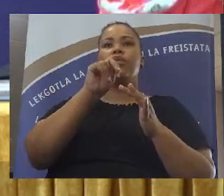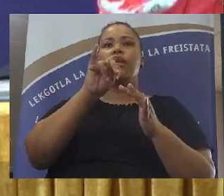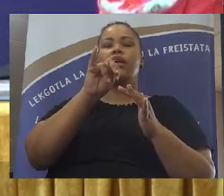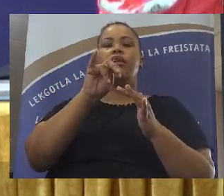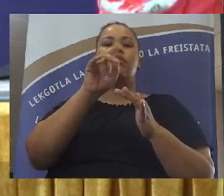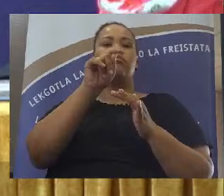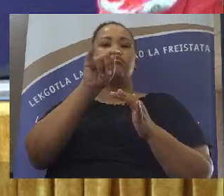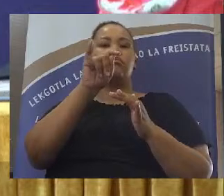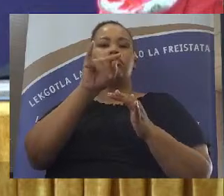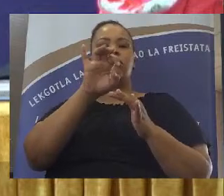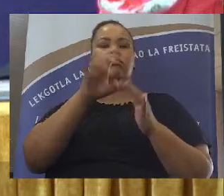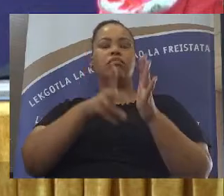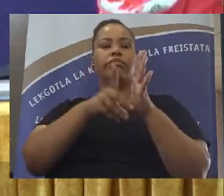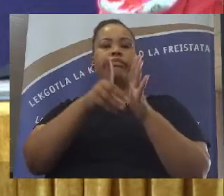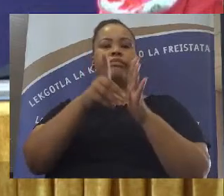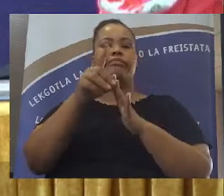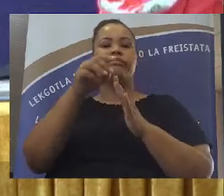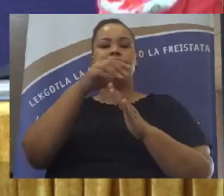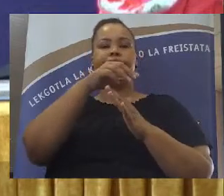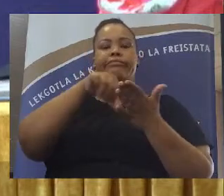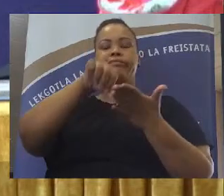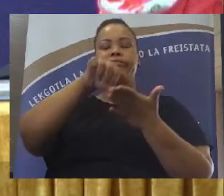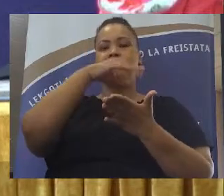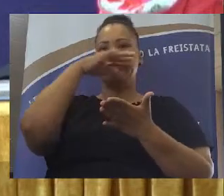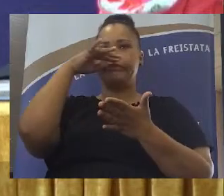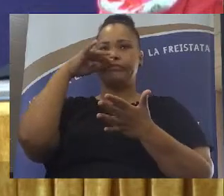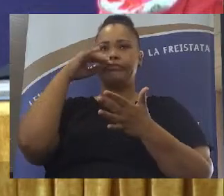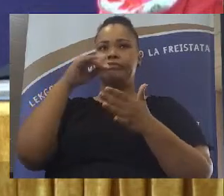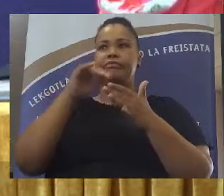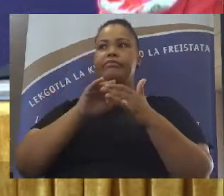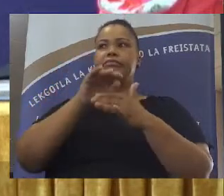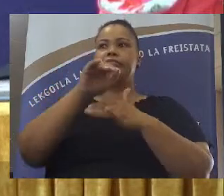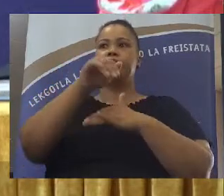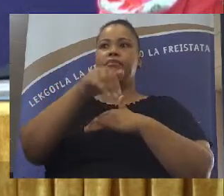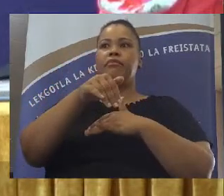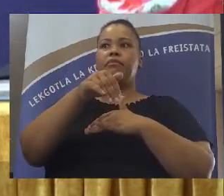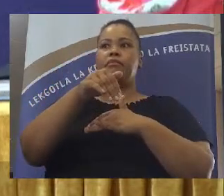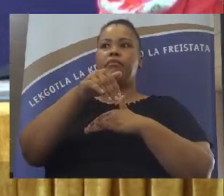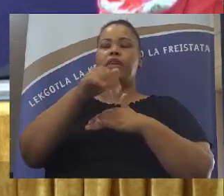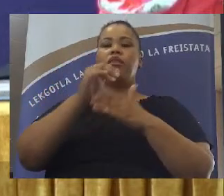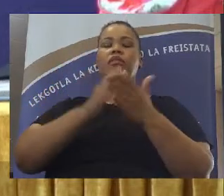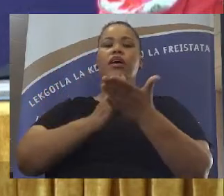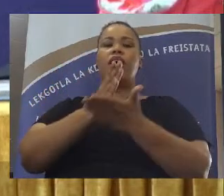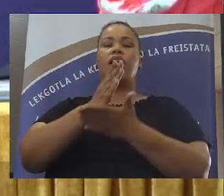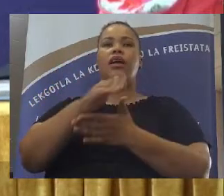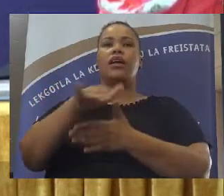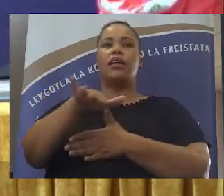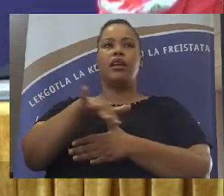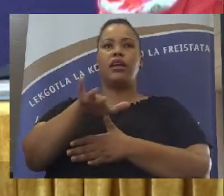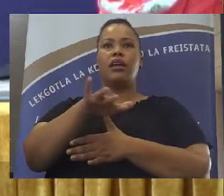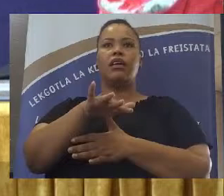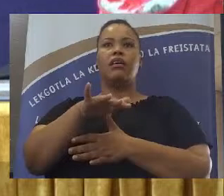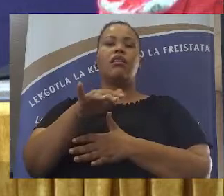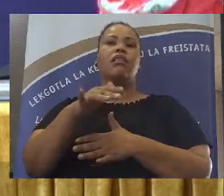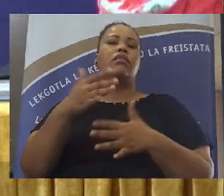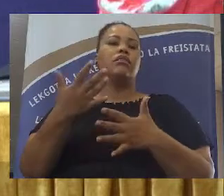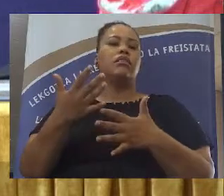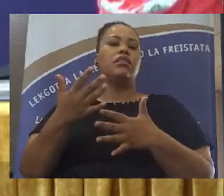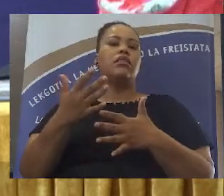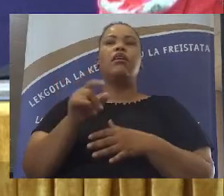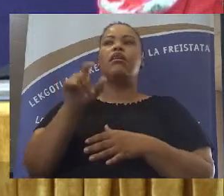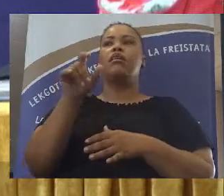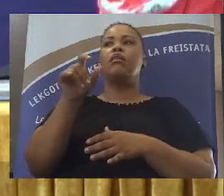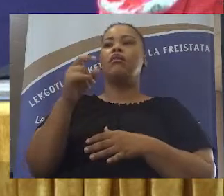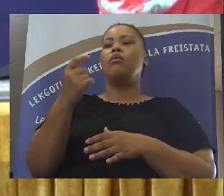petroleum accumulation extends beyond the boundaries of the petroleum right area and at least one holder